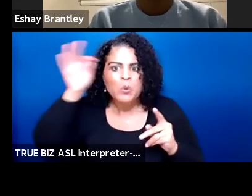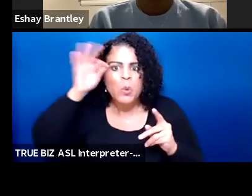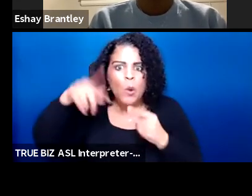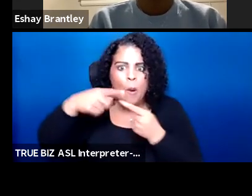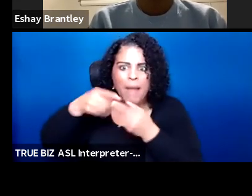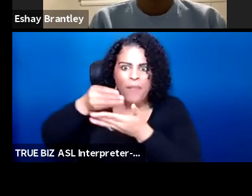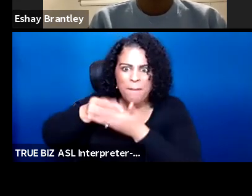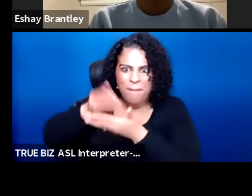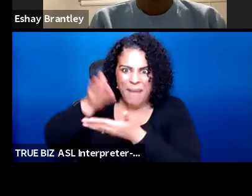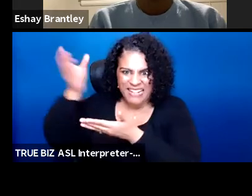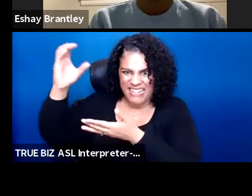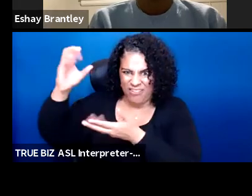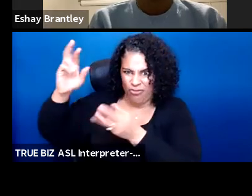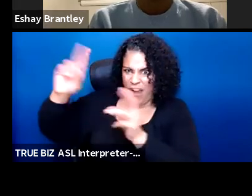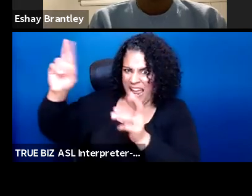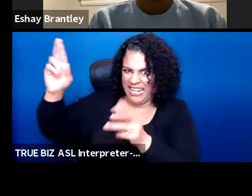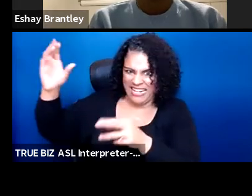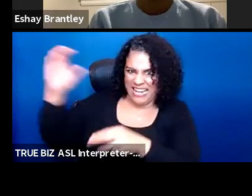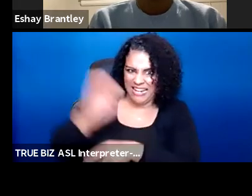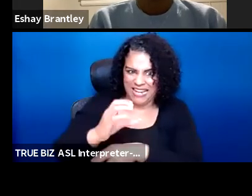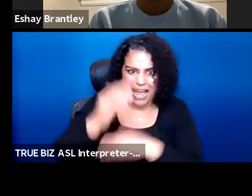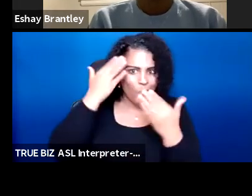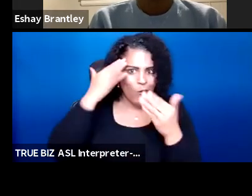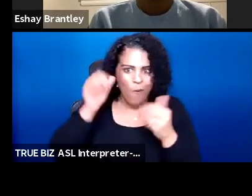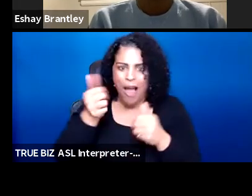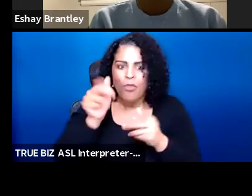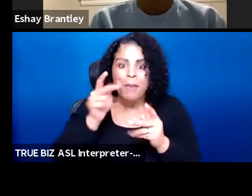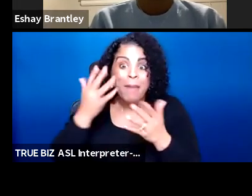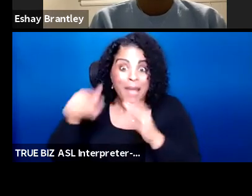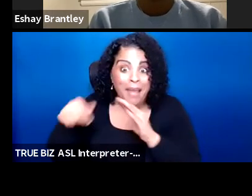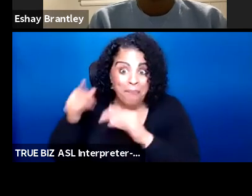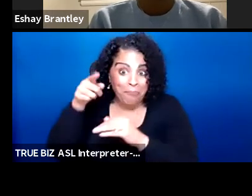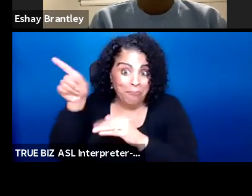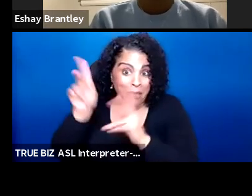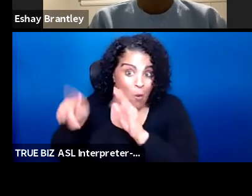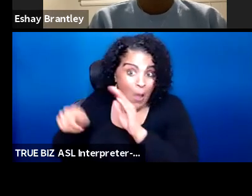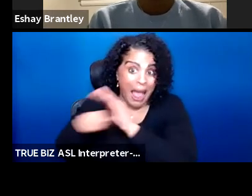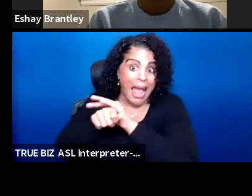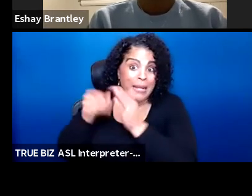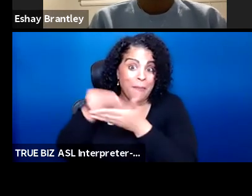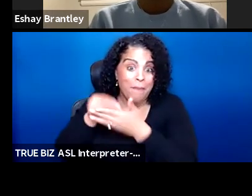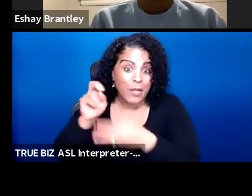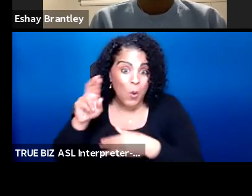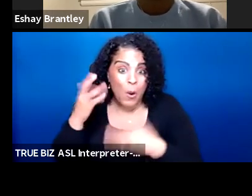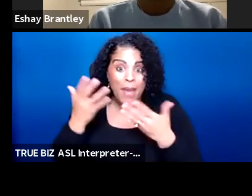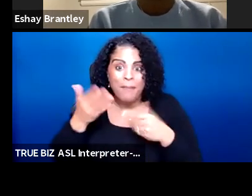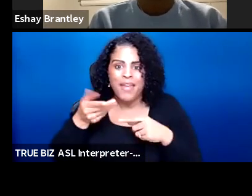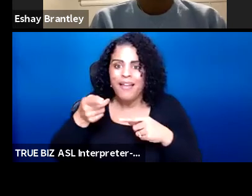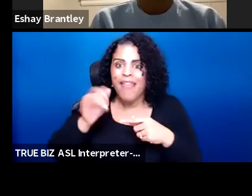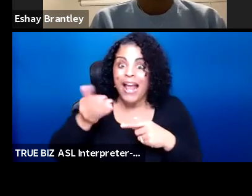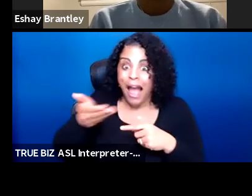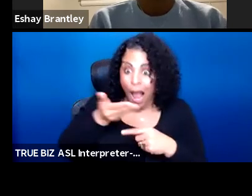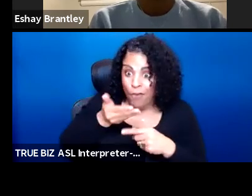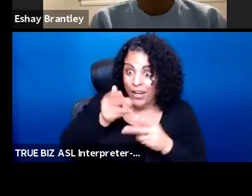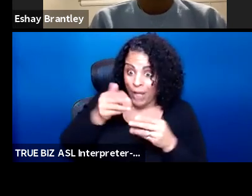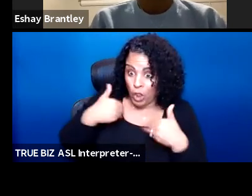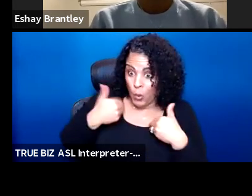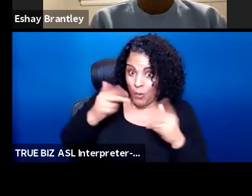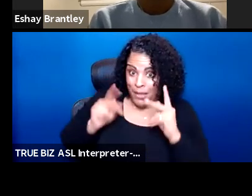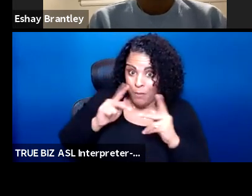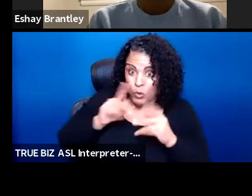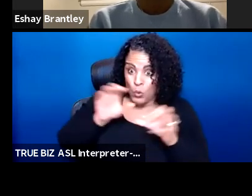because it's just, I don't know why they don't know it. People are hiding it, or like you said, you know, hiring youth to do all this work and like